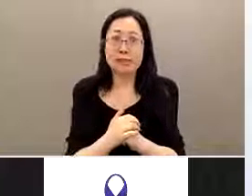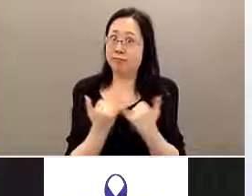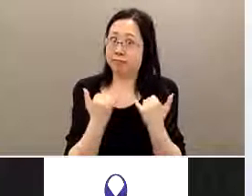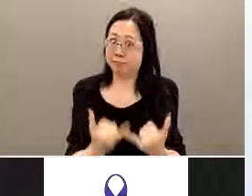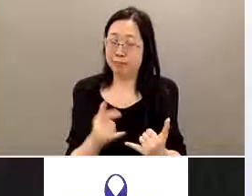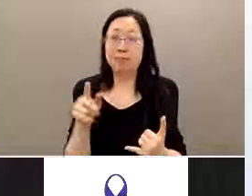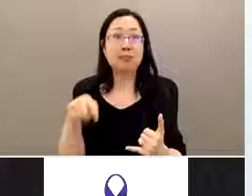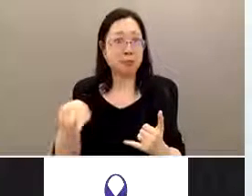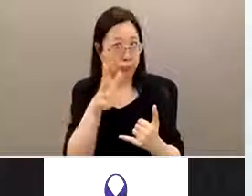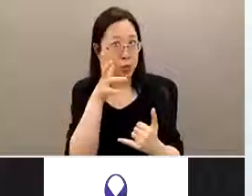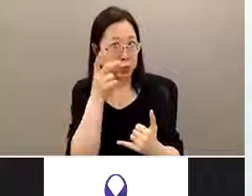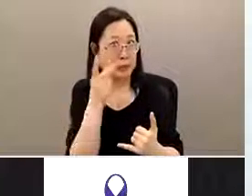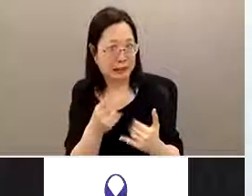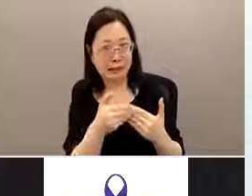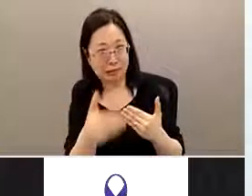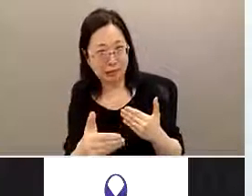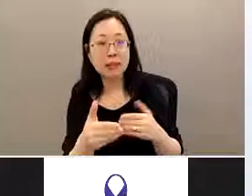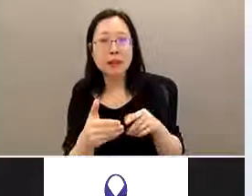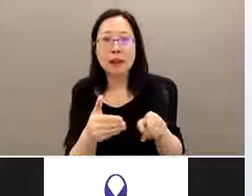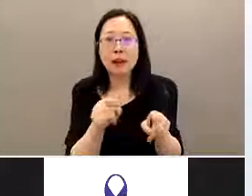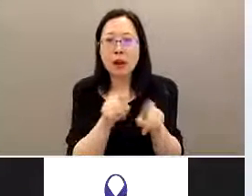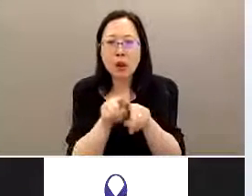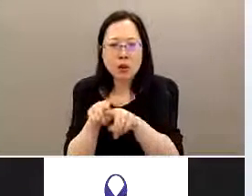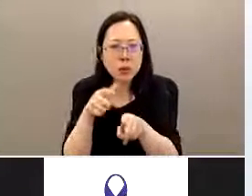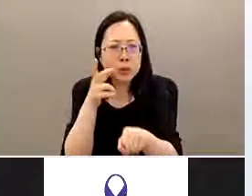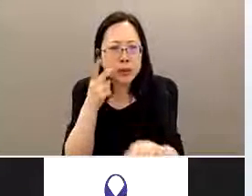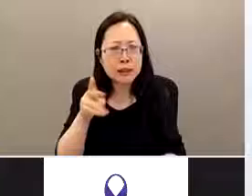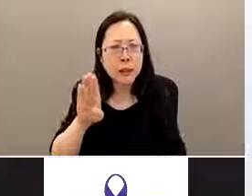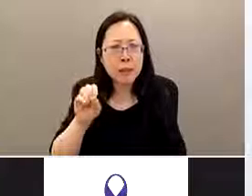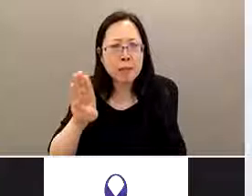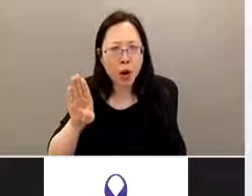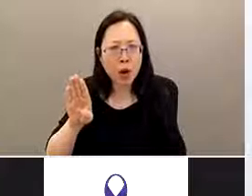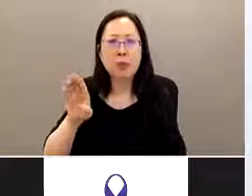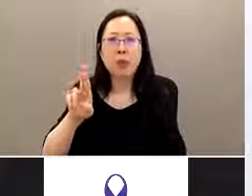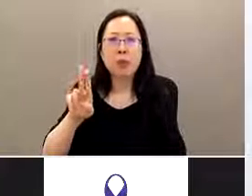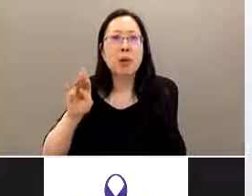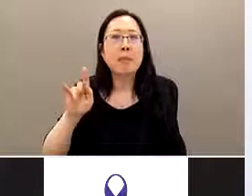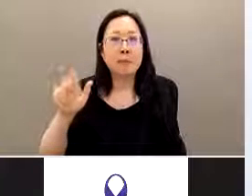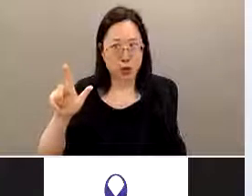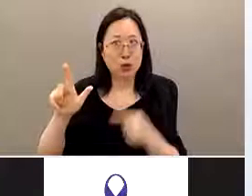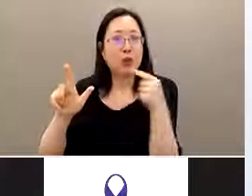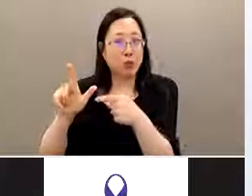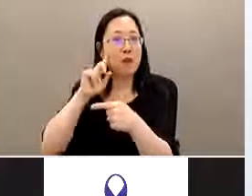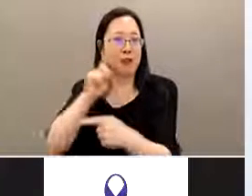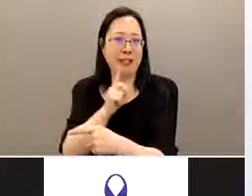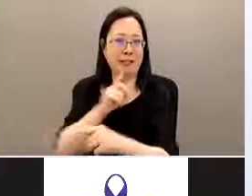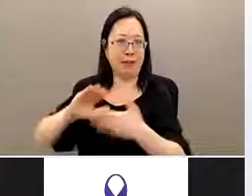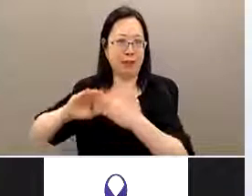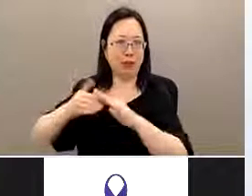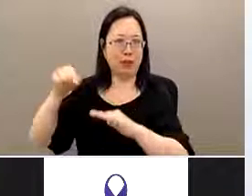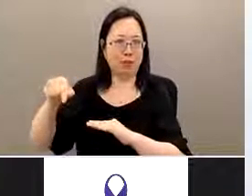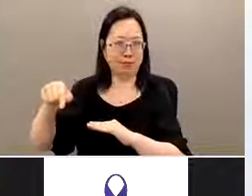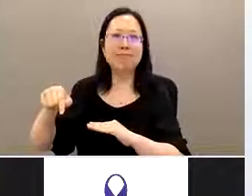you'll see in one of the logos is the Bob Rumble Centre for Canadian Excellence for the Deaf Community. They